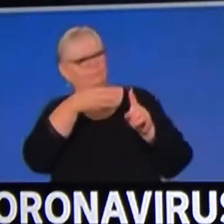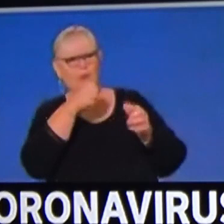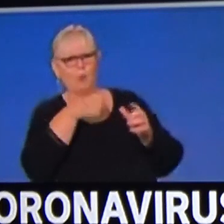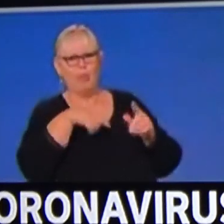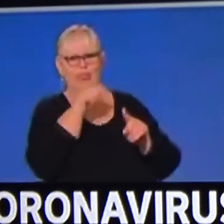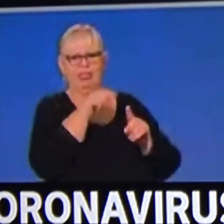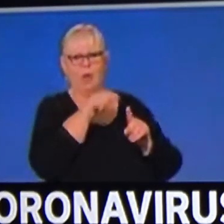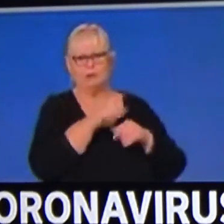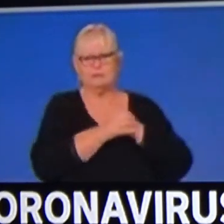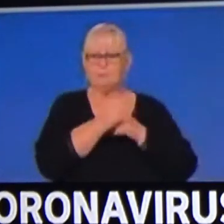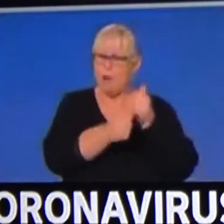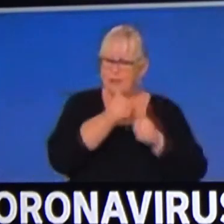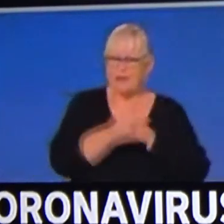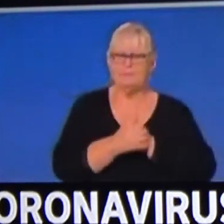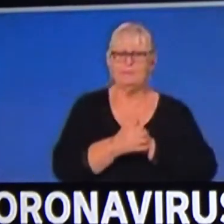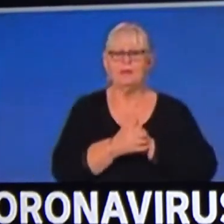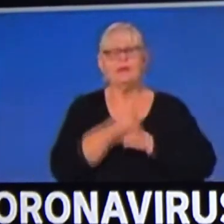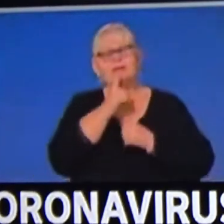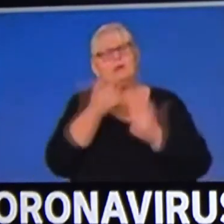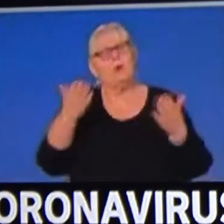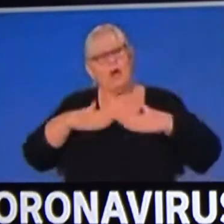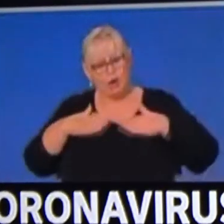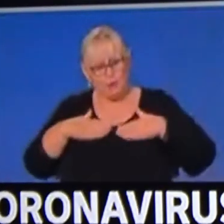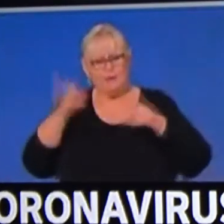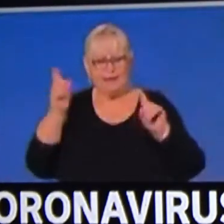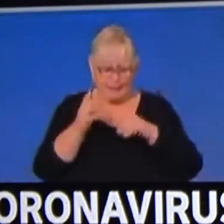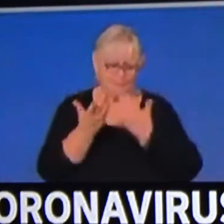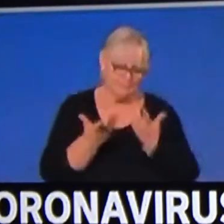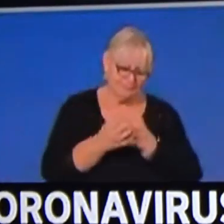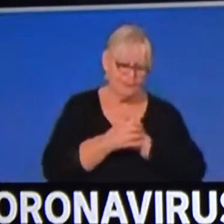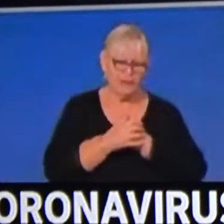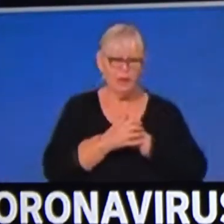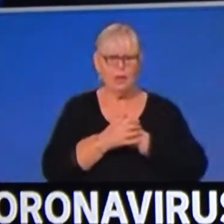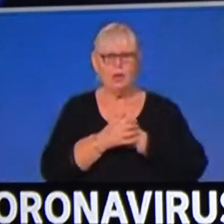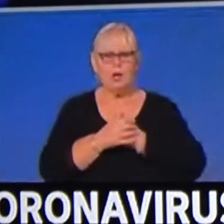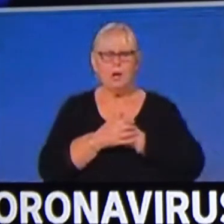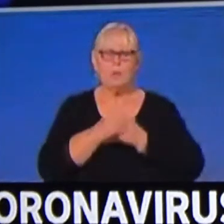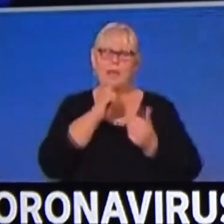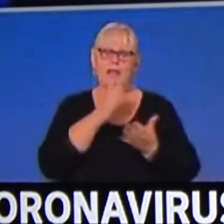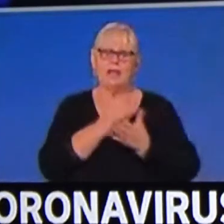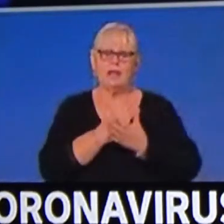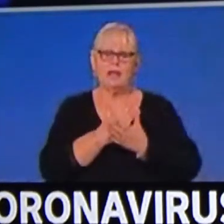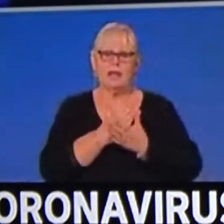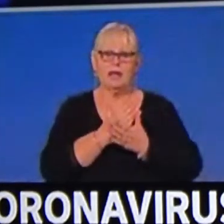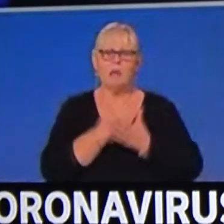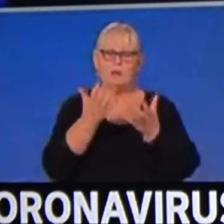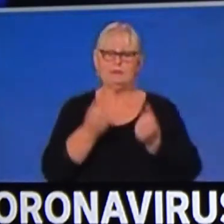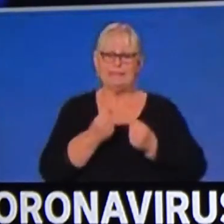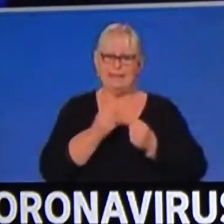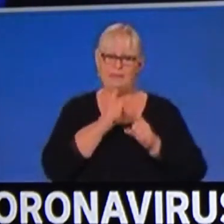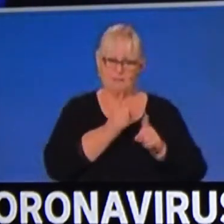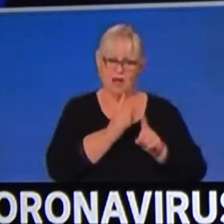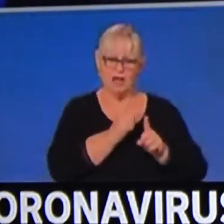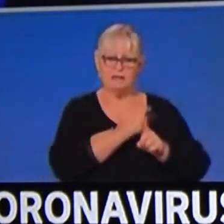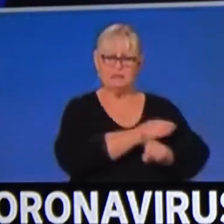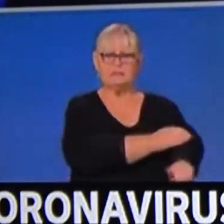Australia. Turning to the health issues considered today, we remain formally after receiving advice